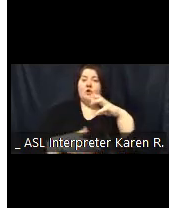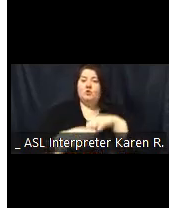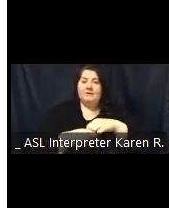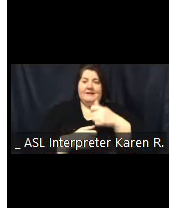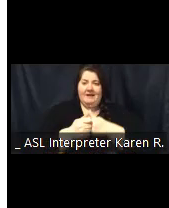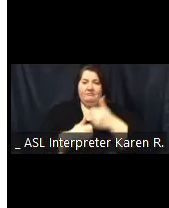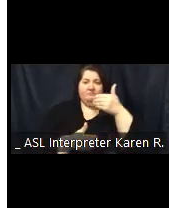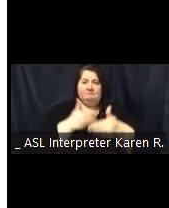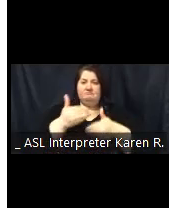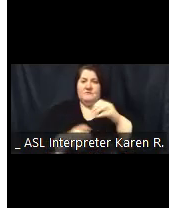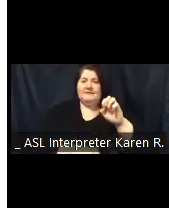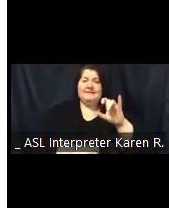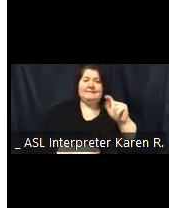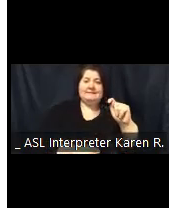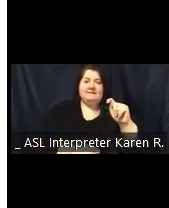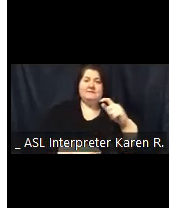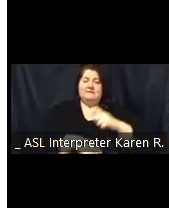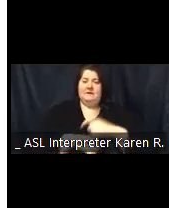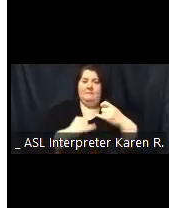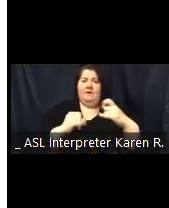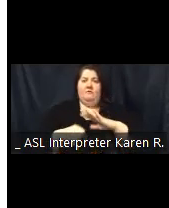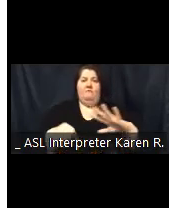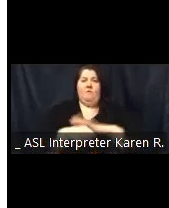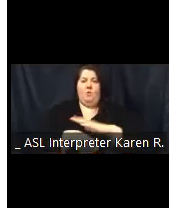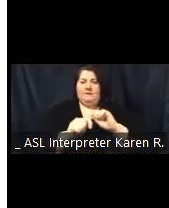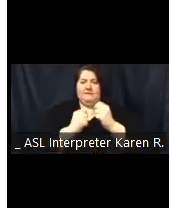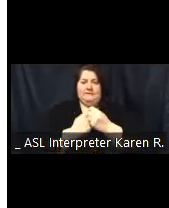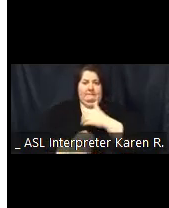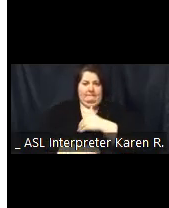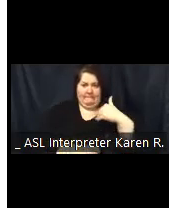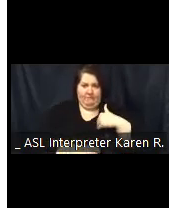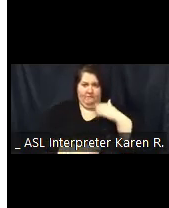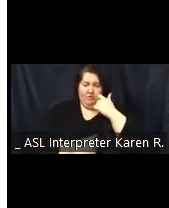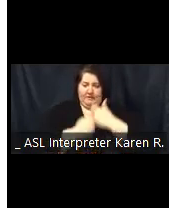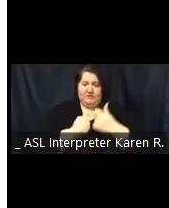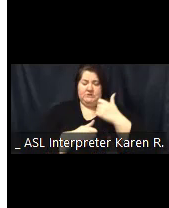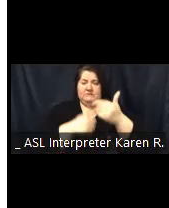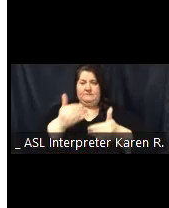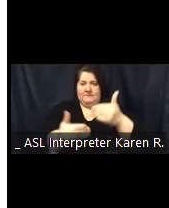of the ESIT timeline as a full team member in each of these steps.